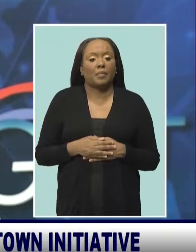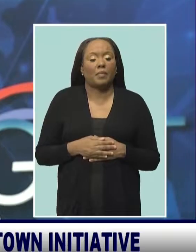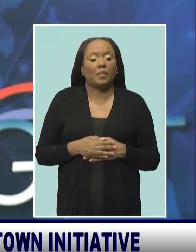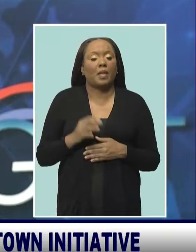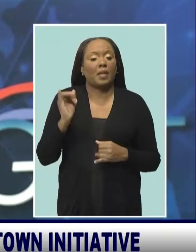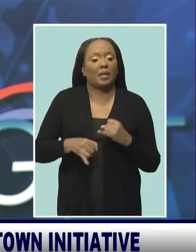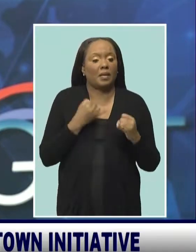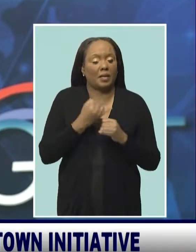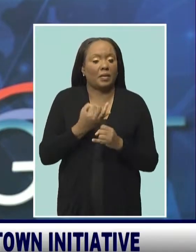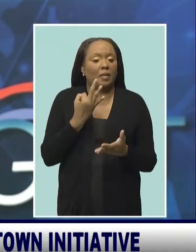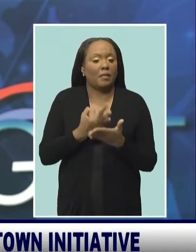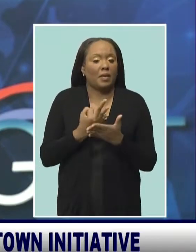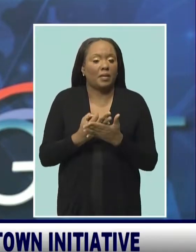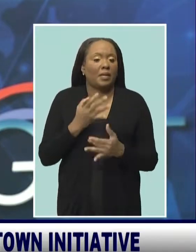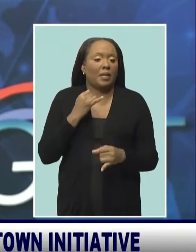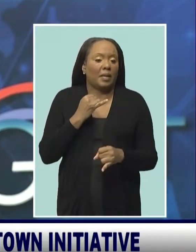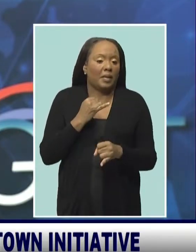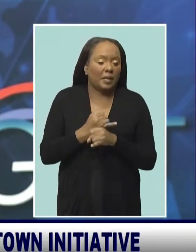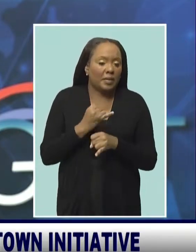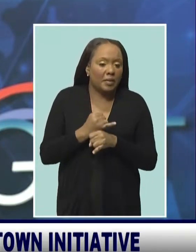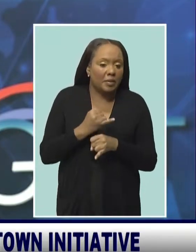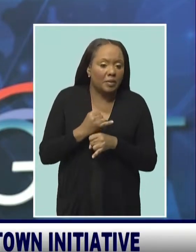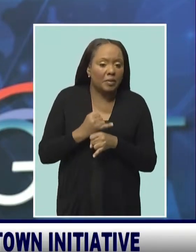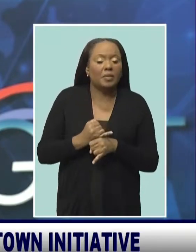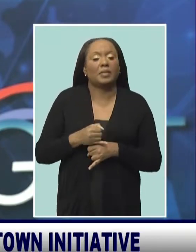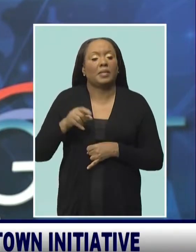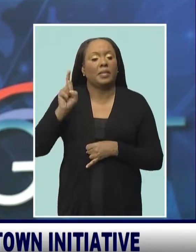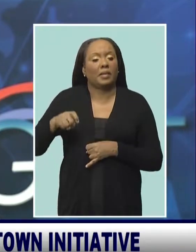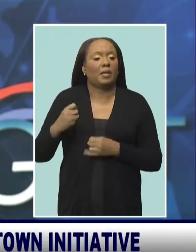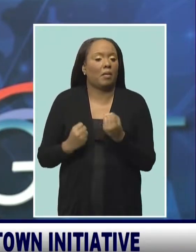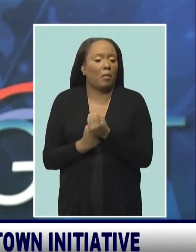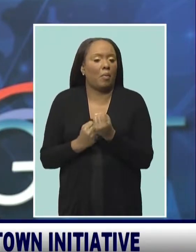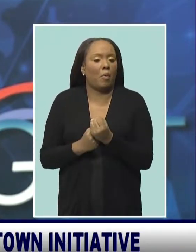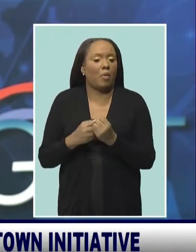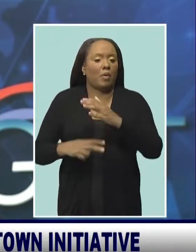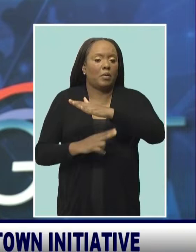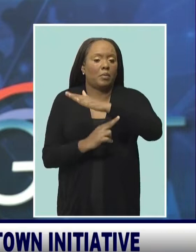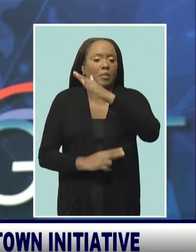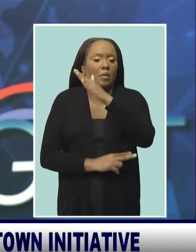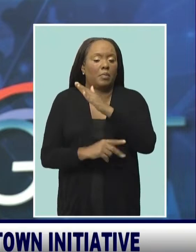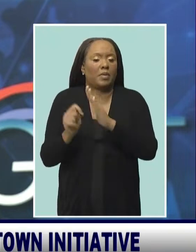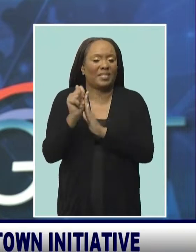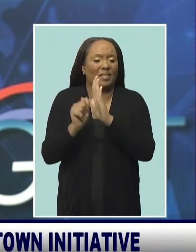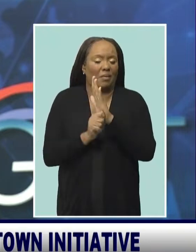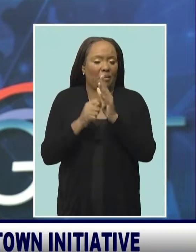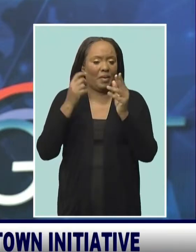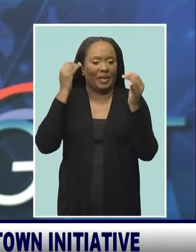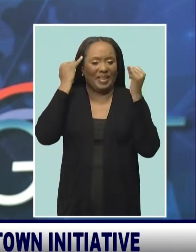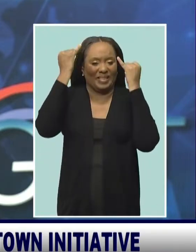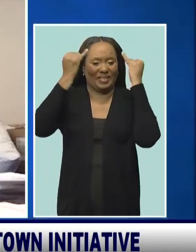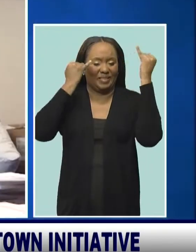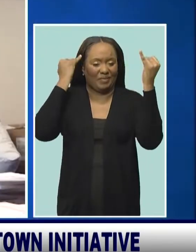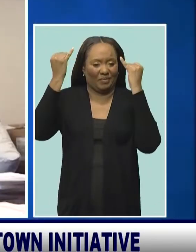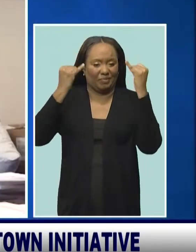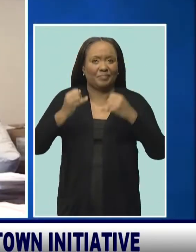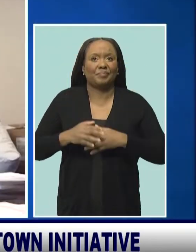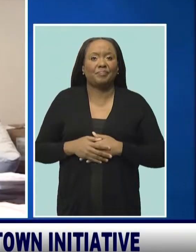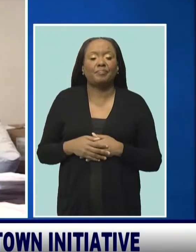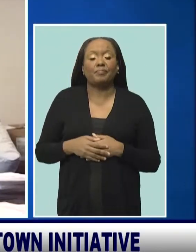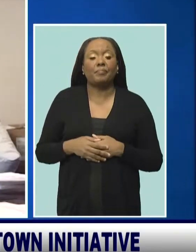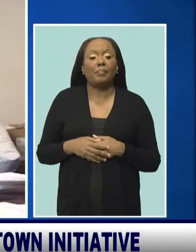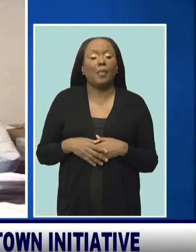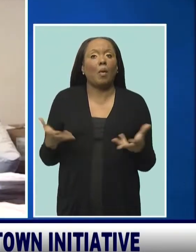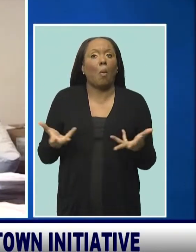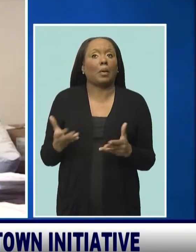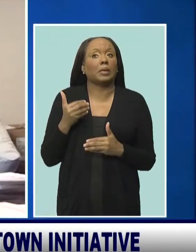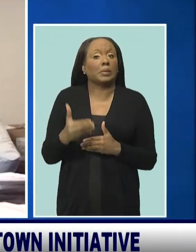of international financial institutions, or IFIs, to support the Bridgetown Initiative. What needs to happen, though, next